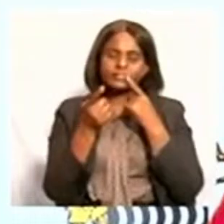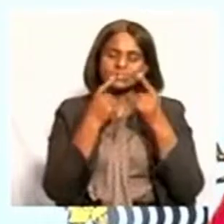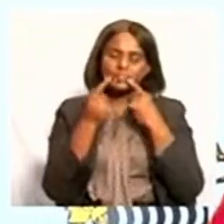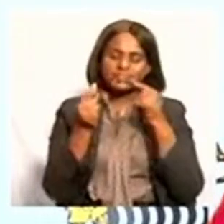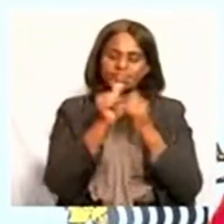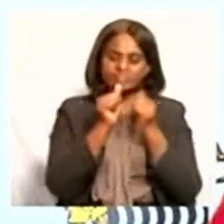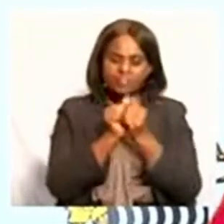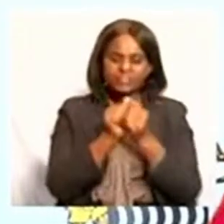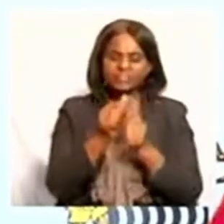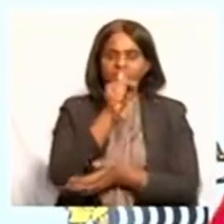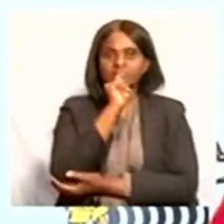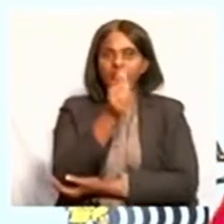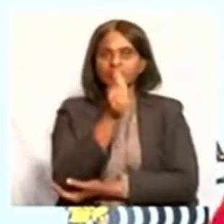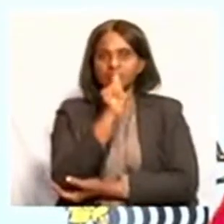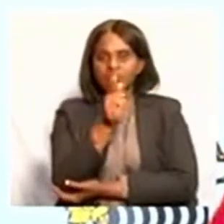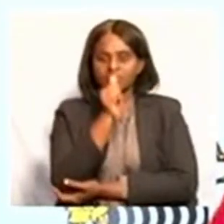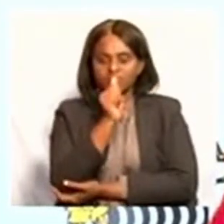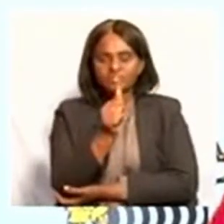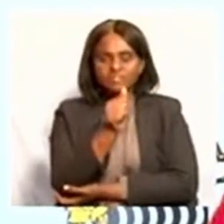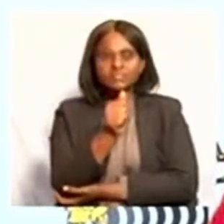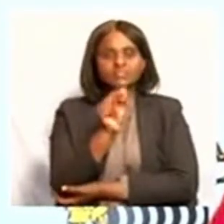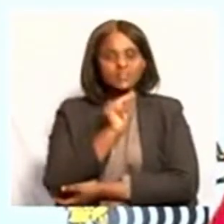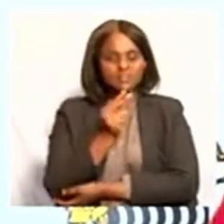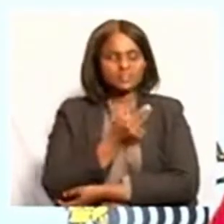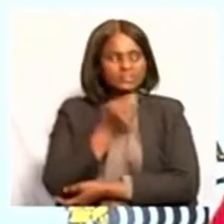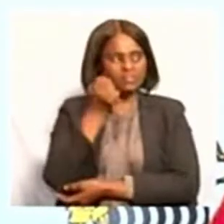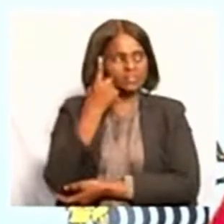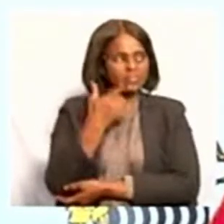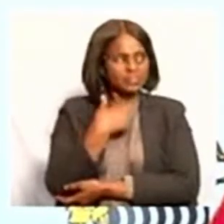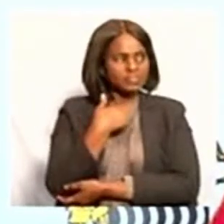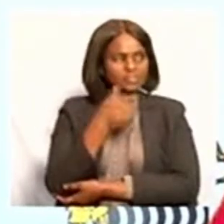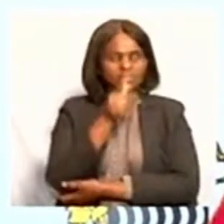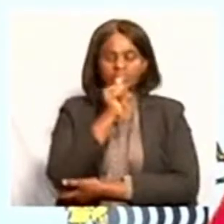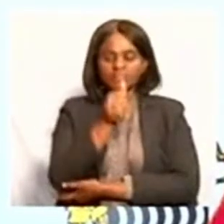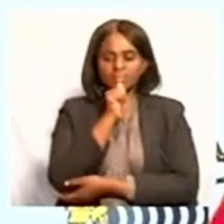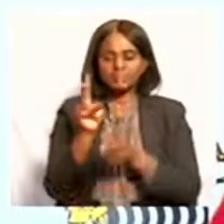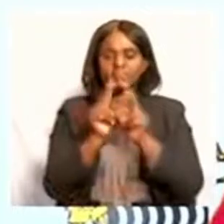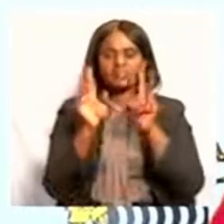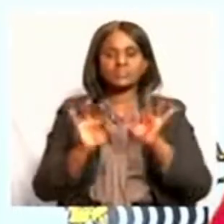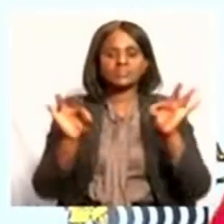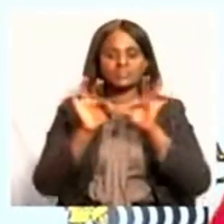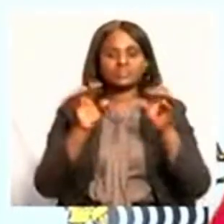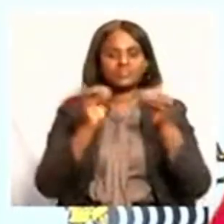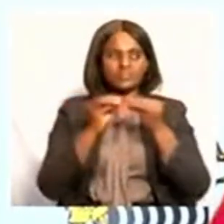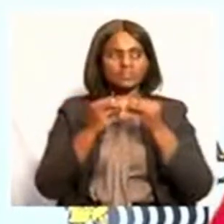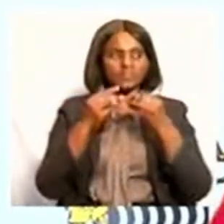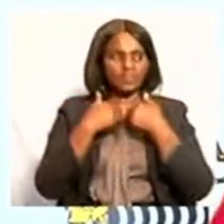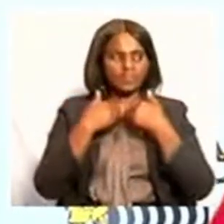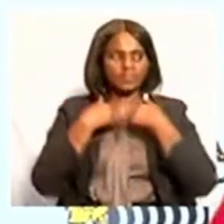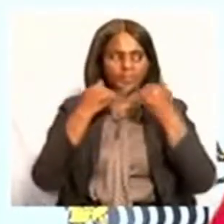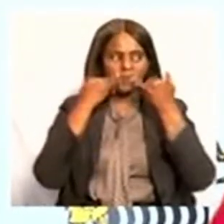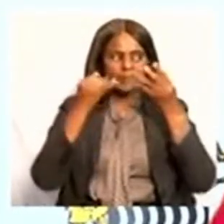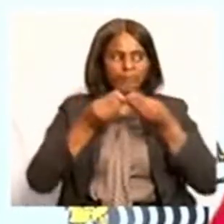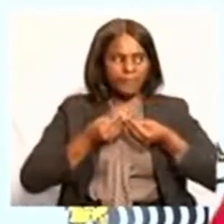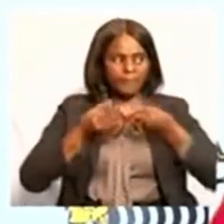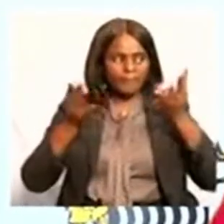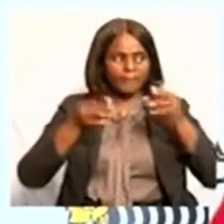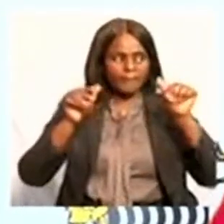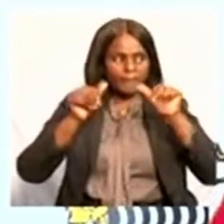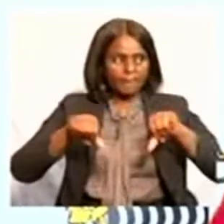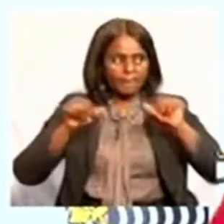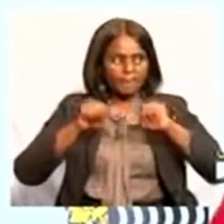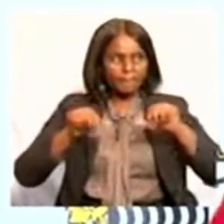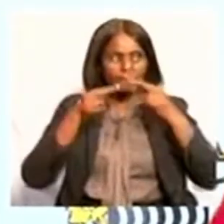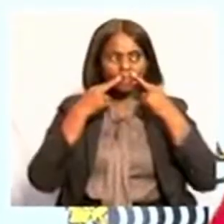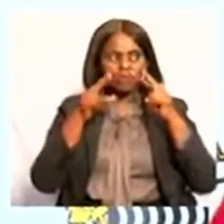about the media. We understand that the media play an important role in disseminating our audit